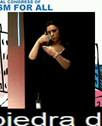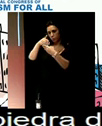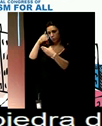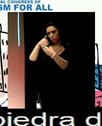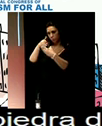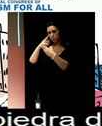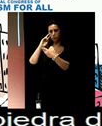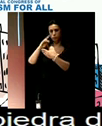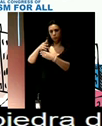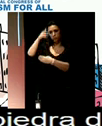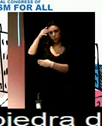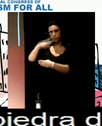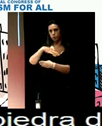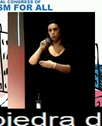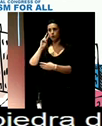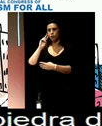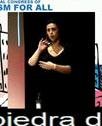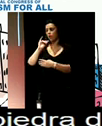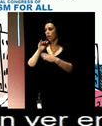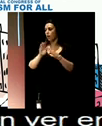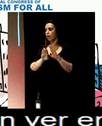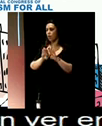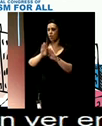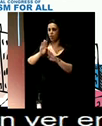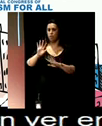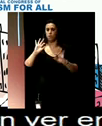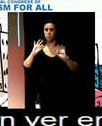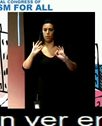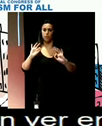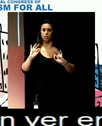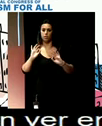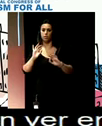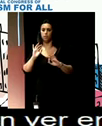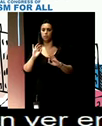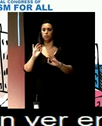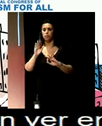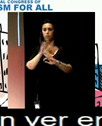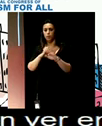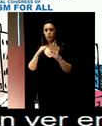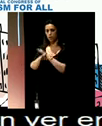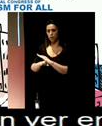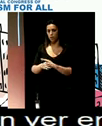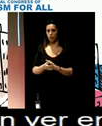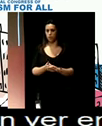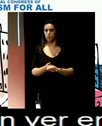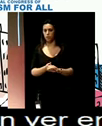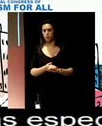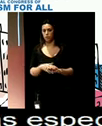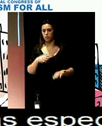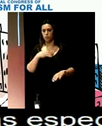around, and you can go there and feel it and touch it and see the specific